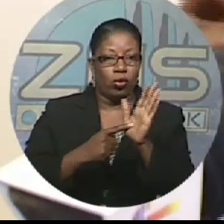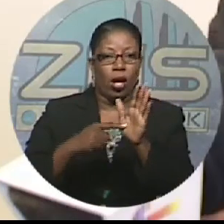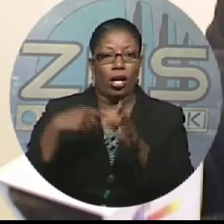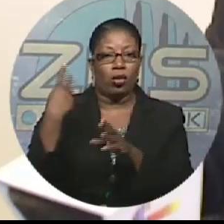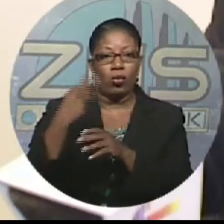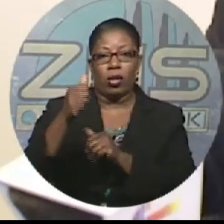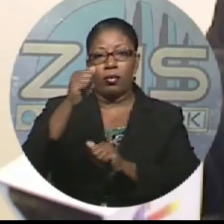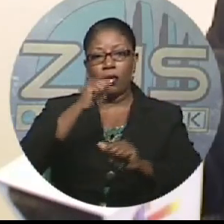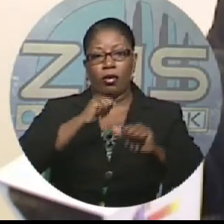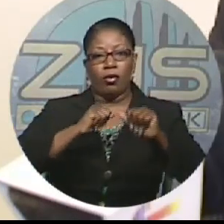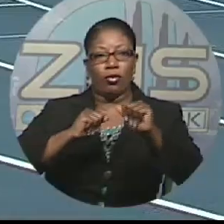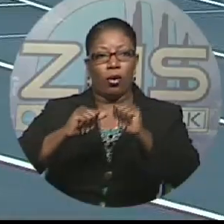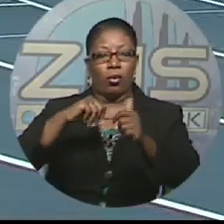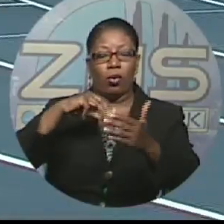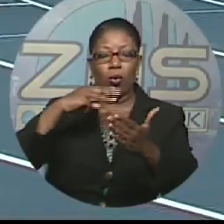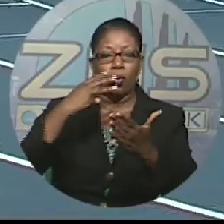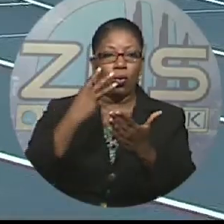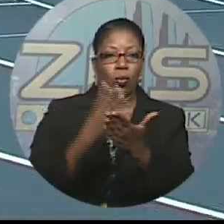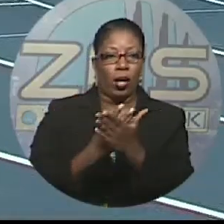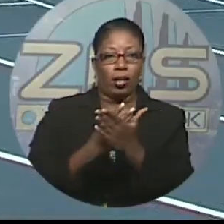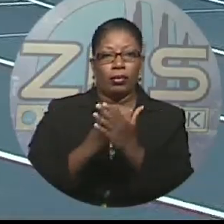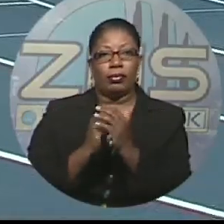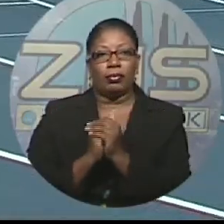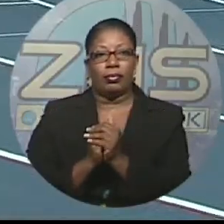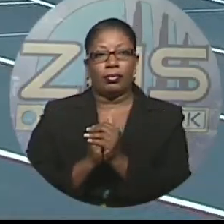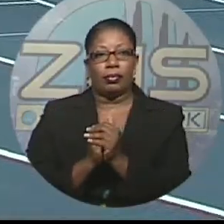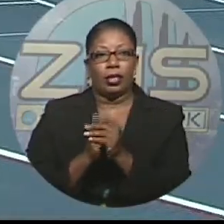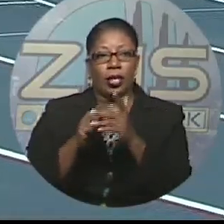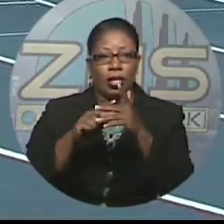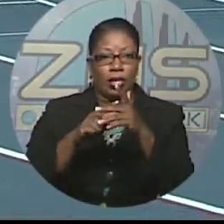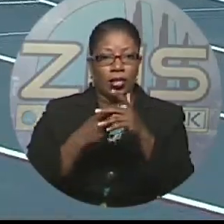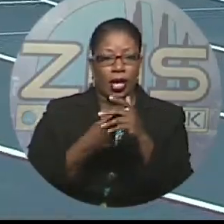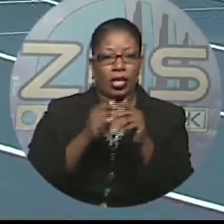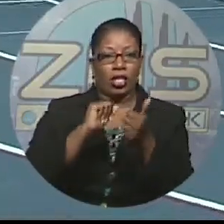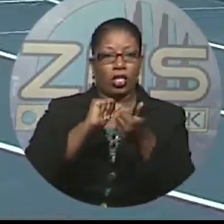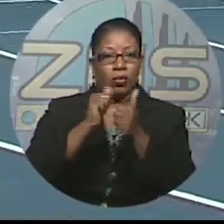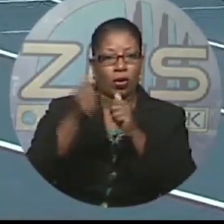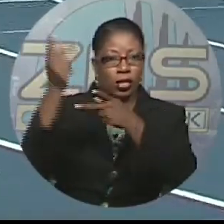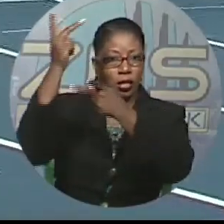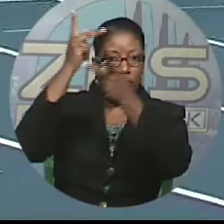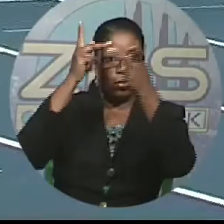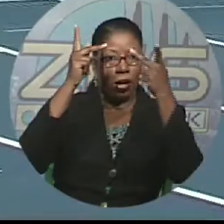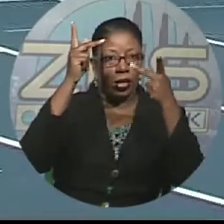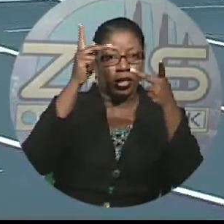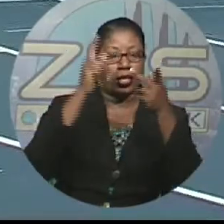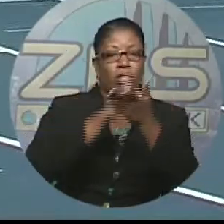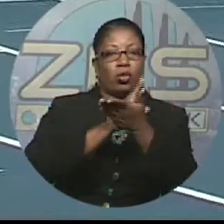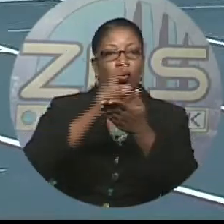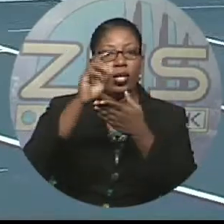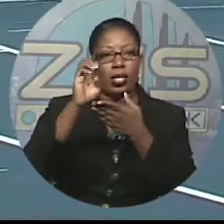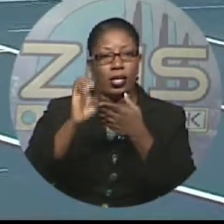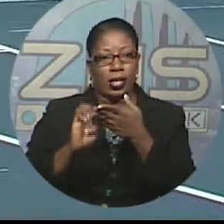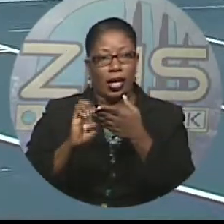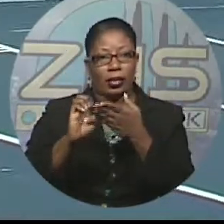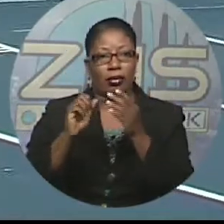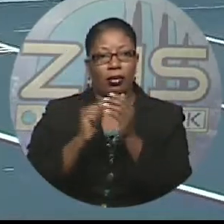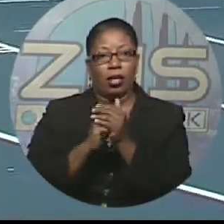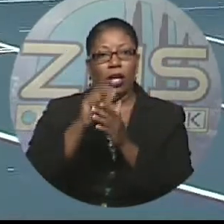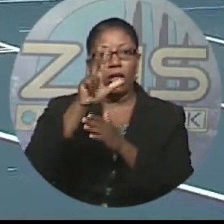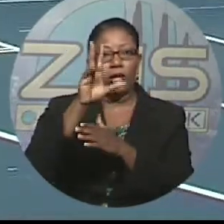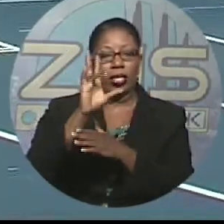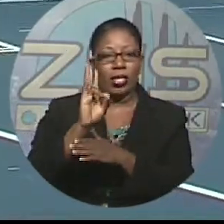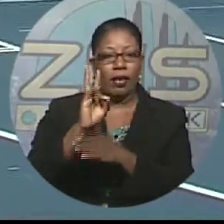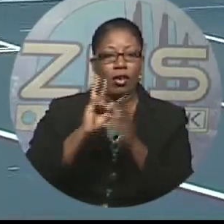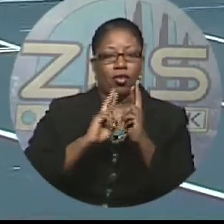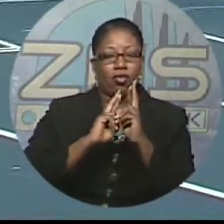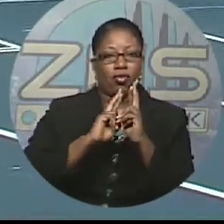performed fabulously well. What better way to officially launch sports in paradise than this weekend, having three world and 37 national records